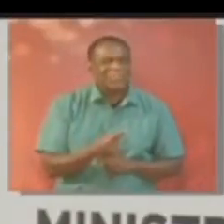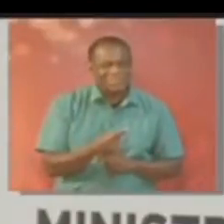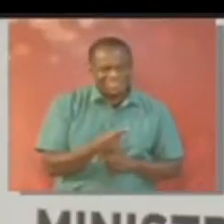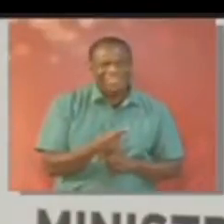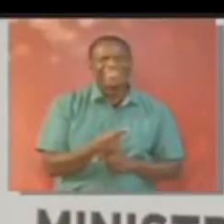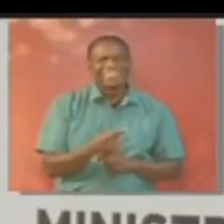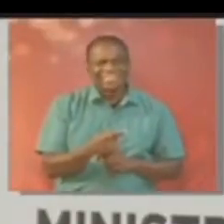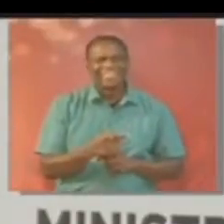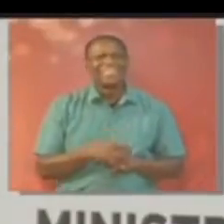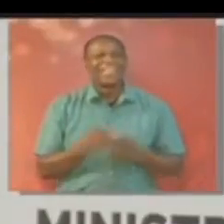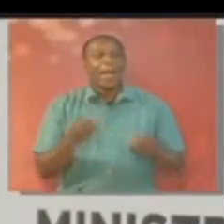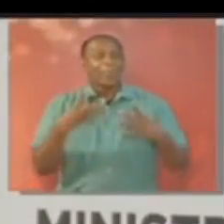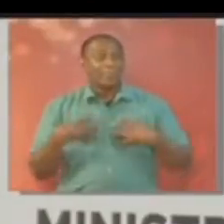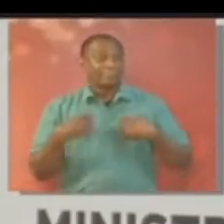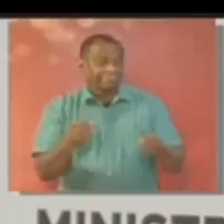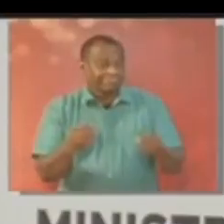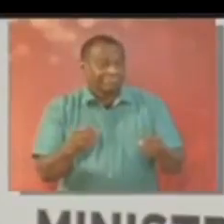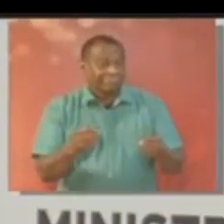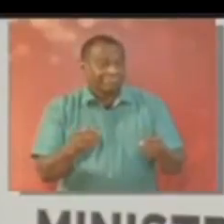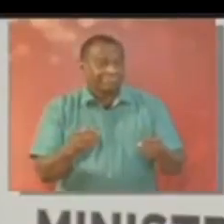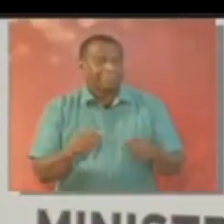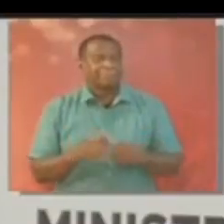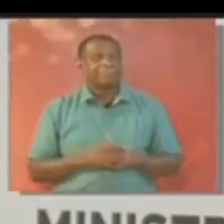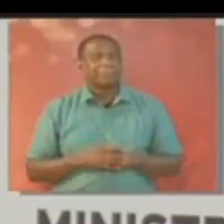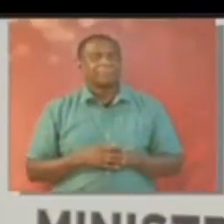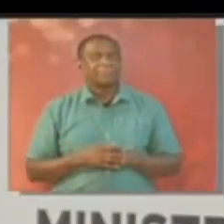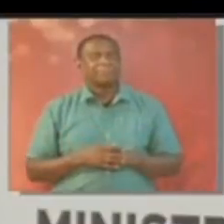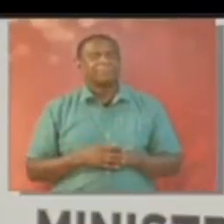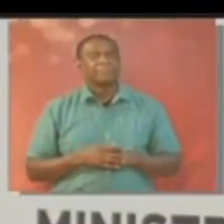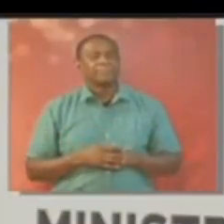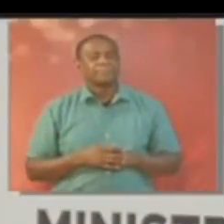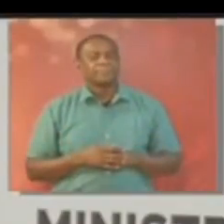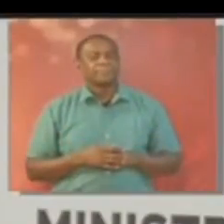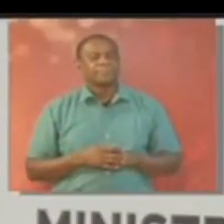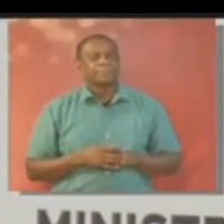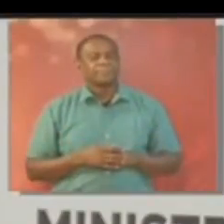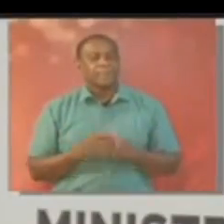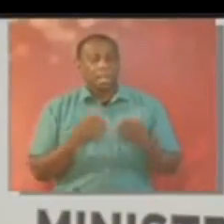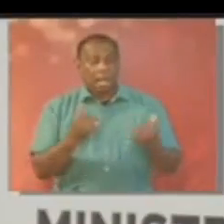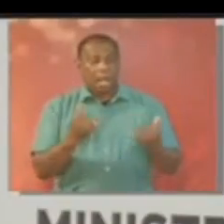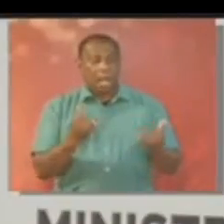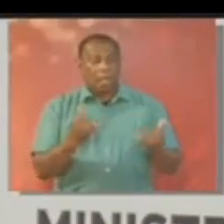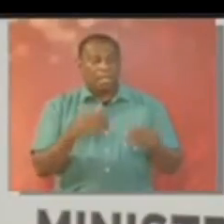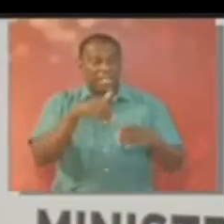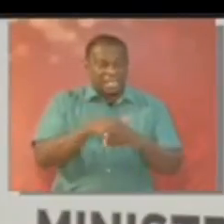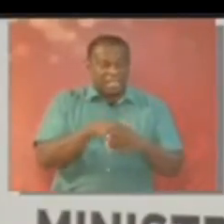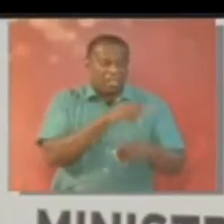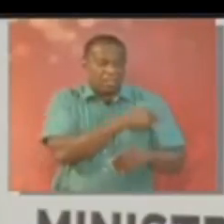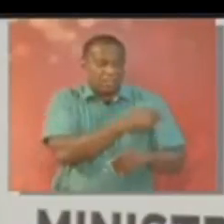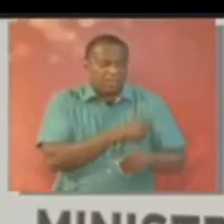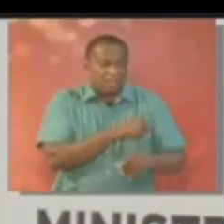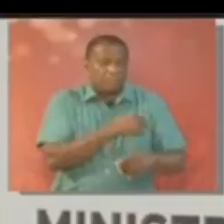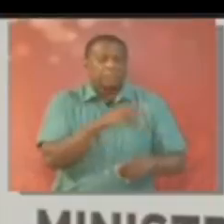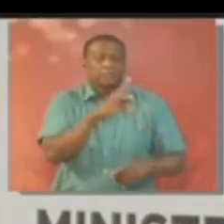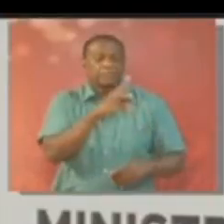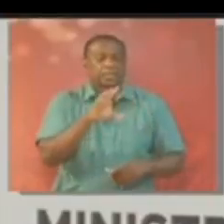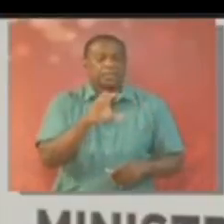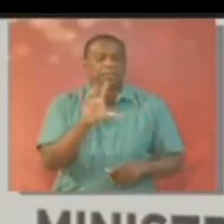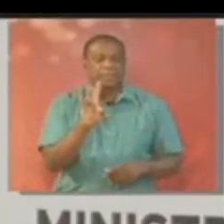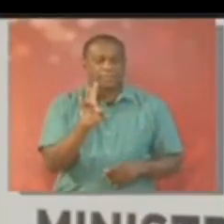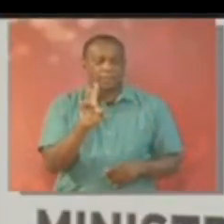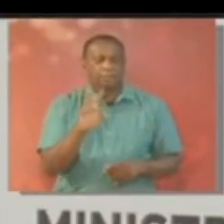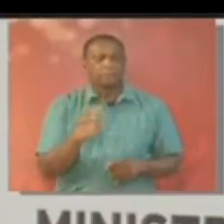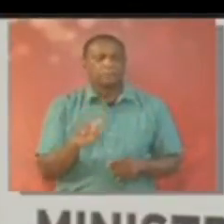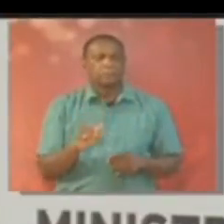patients, 6,103. Total active positive cases at 627. New